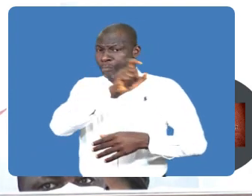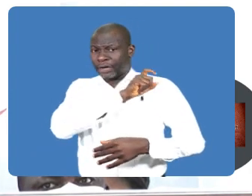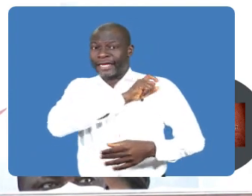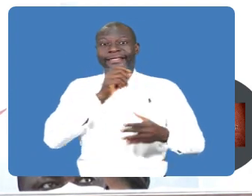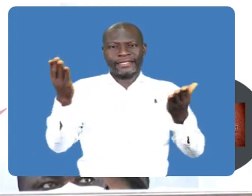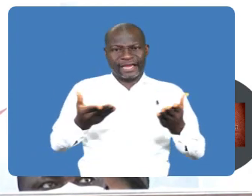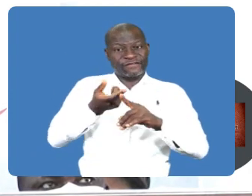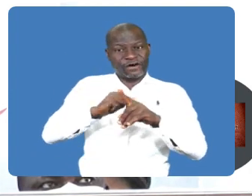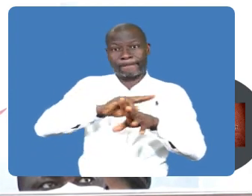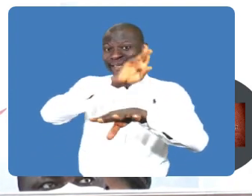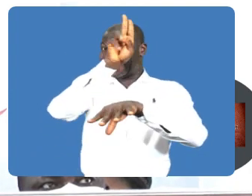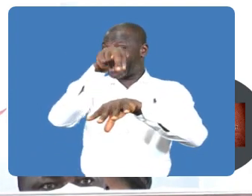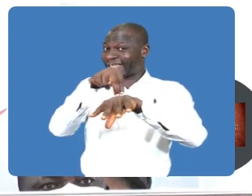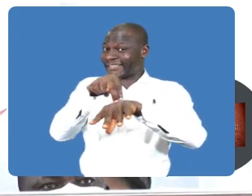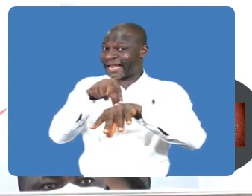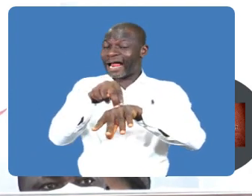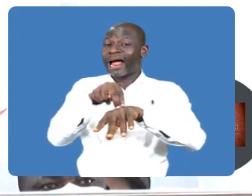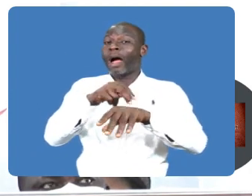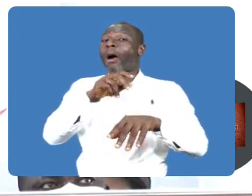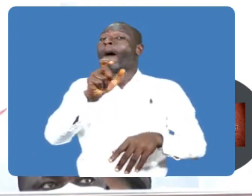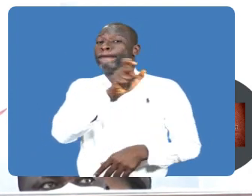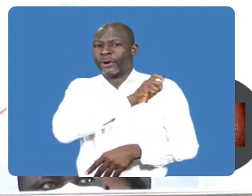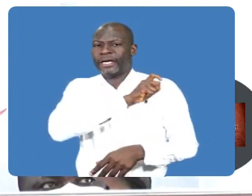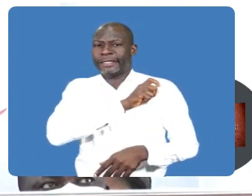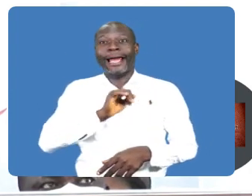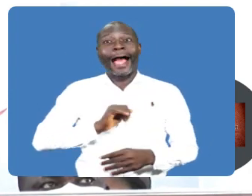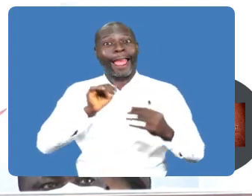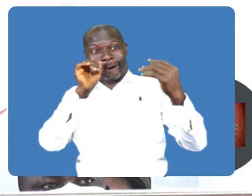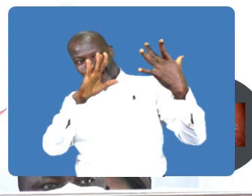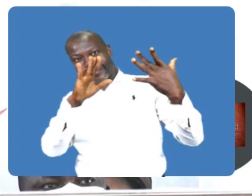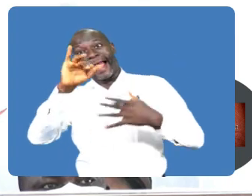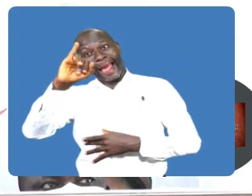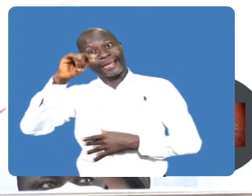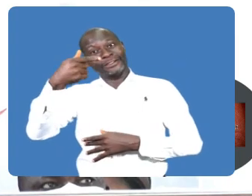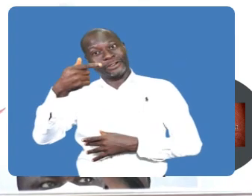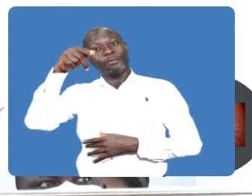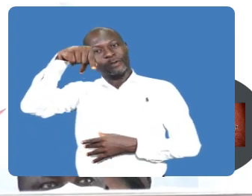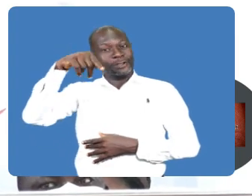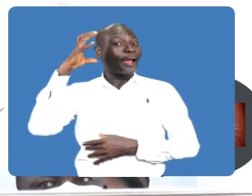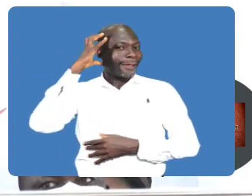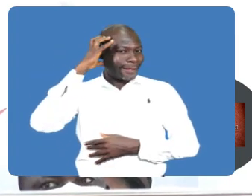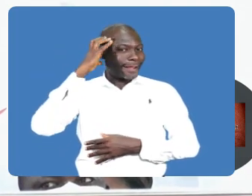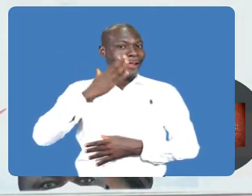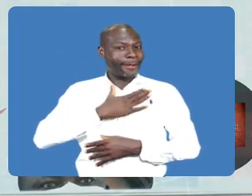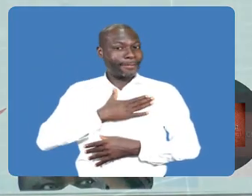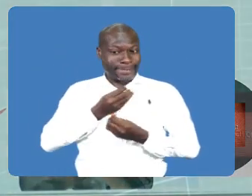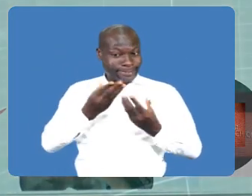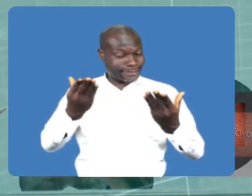Arthur here from the National Headquarters, I hope the IGP will get my message.